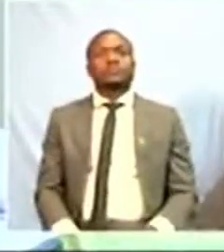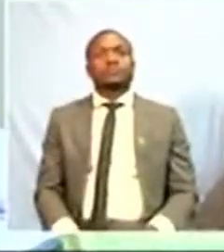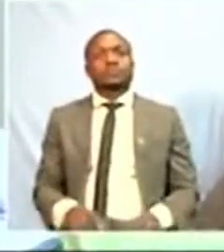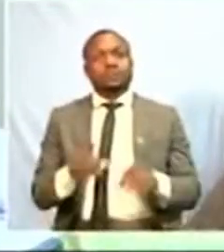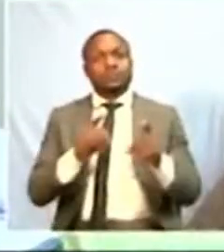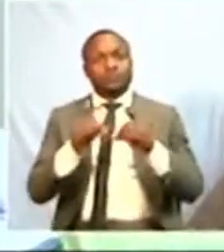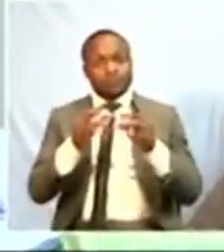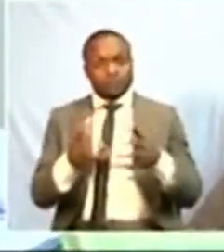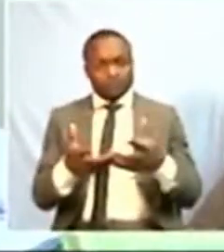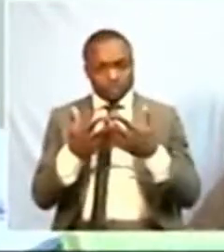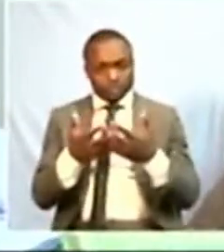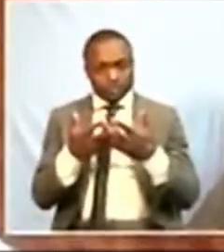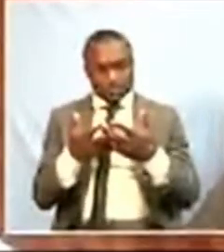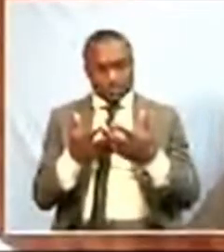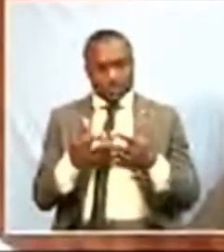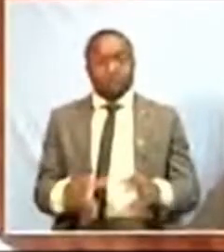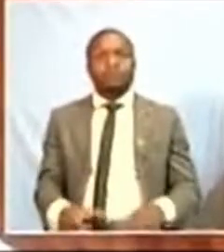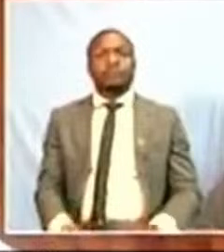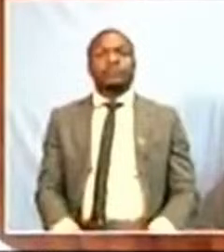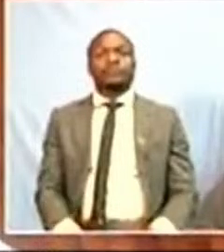Director Engineering.